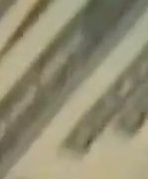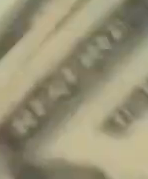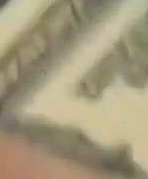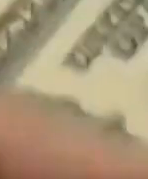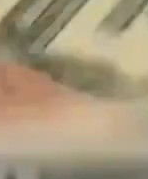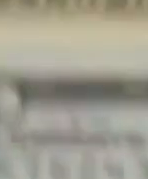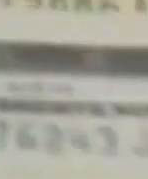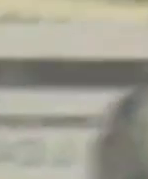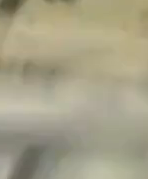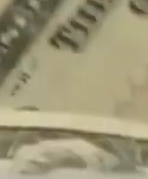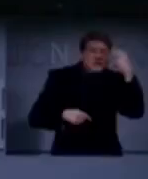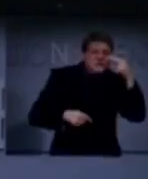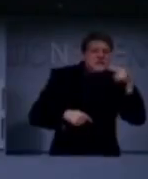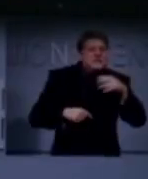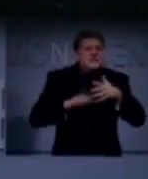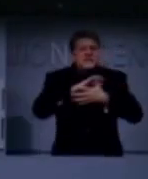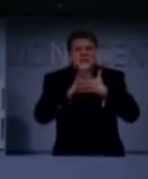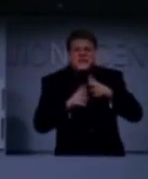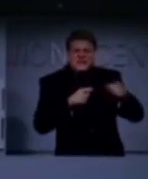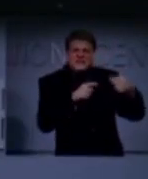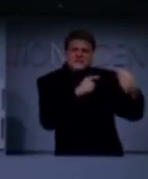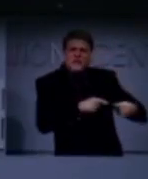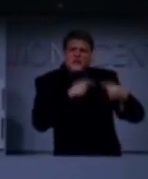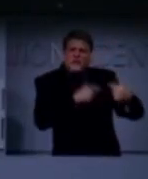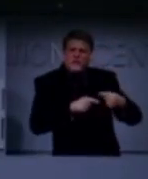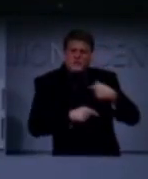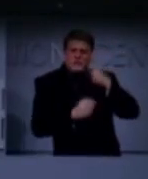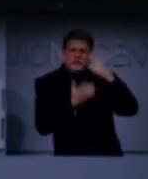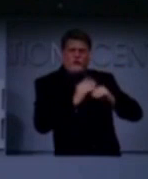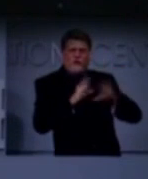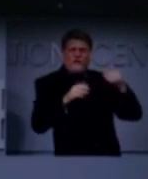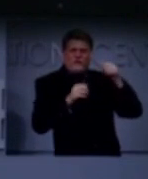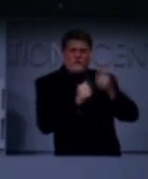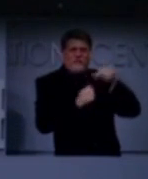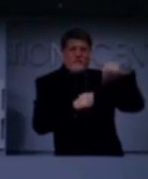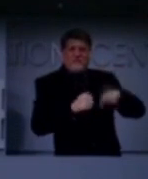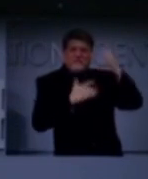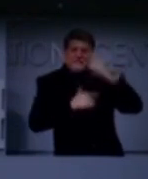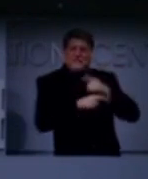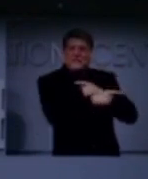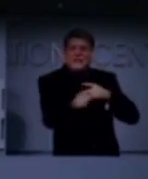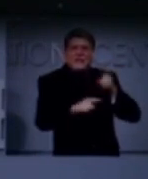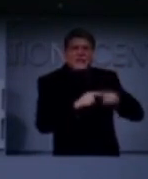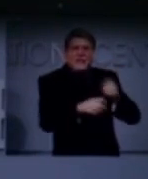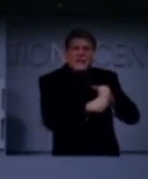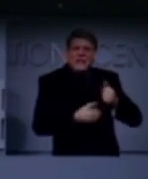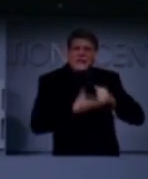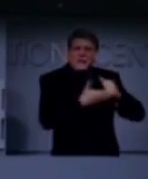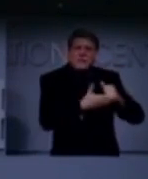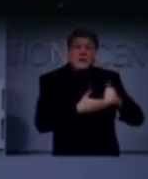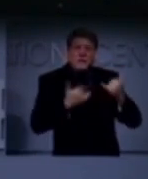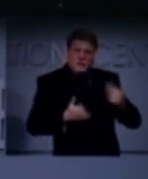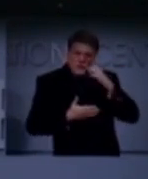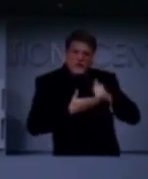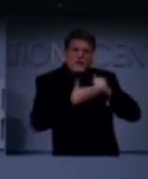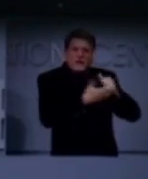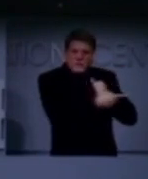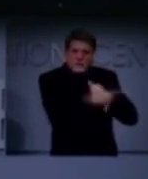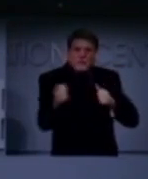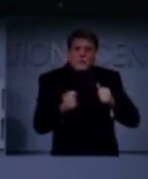by the virus. Plus, we know that the sudden shift to remote learning has been challenging for some students and